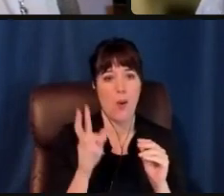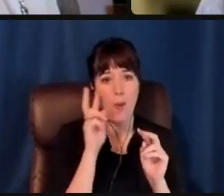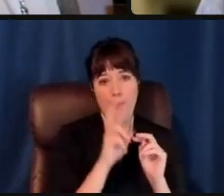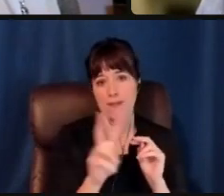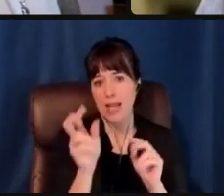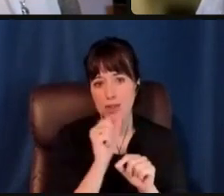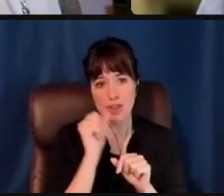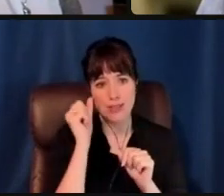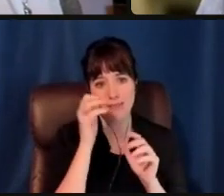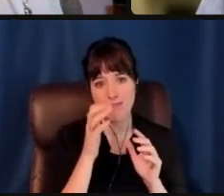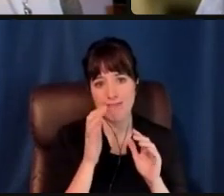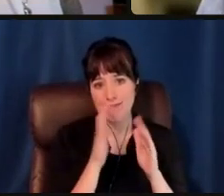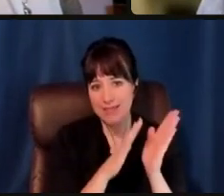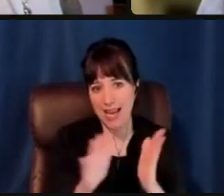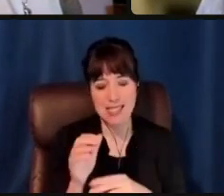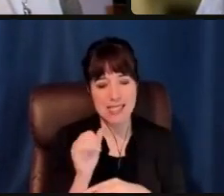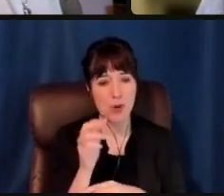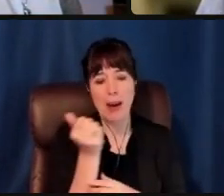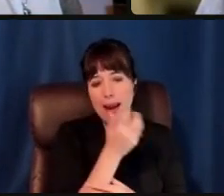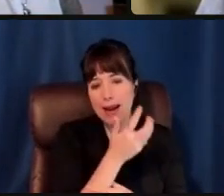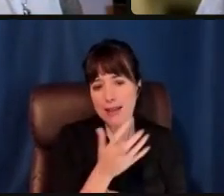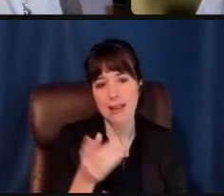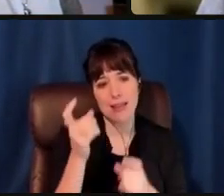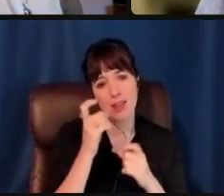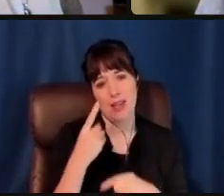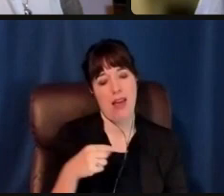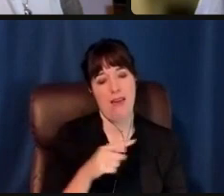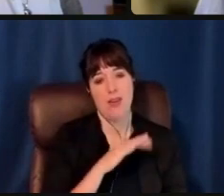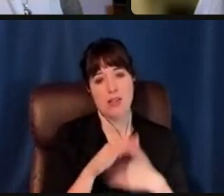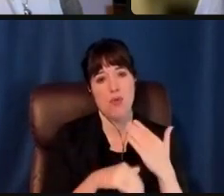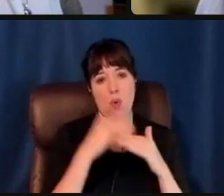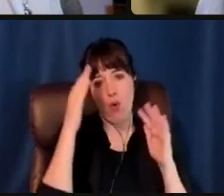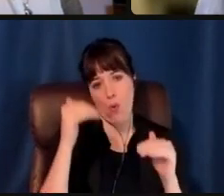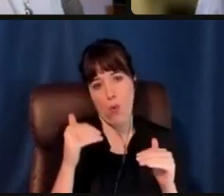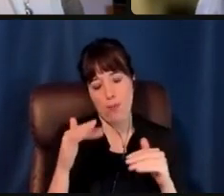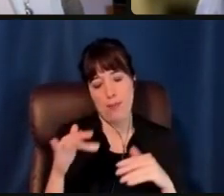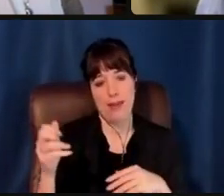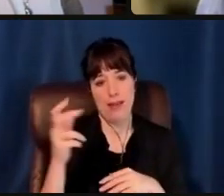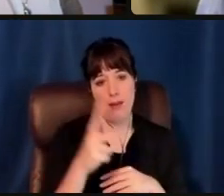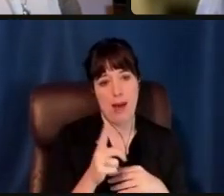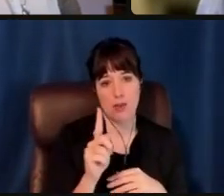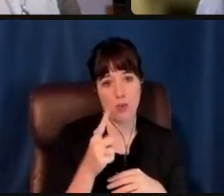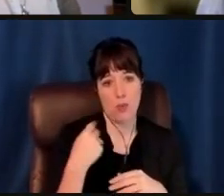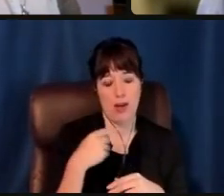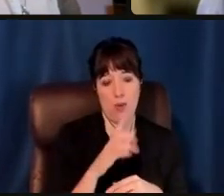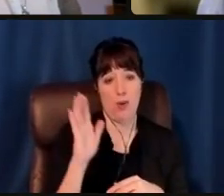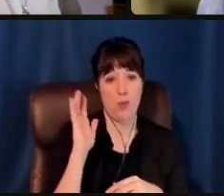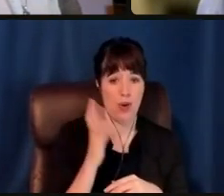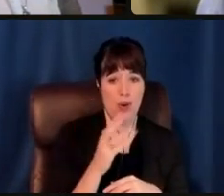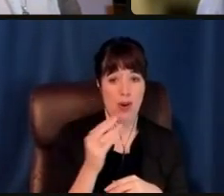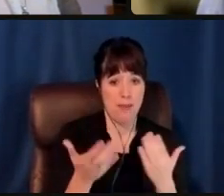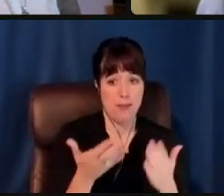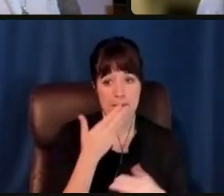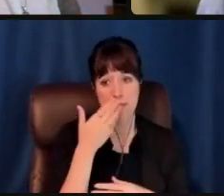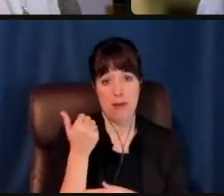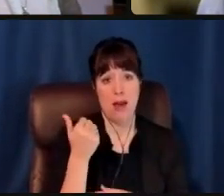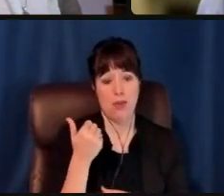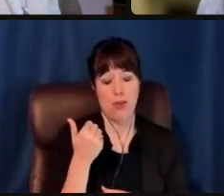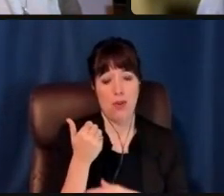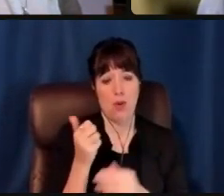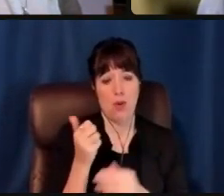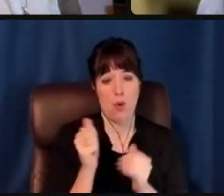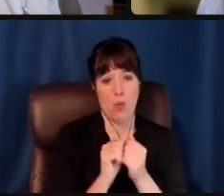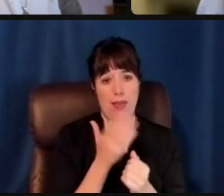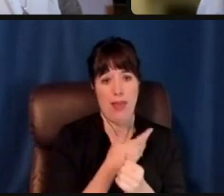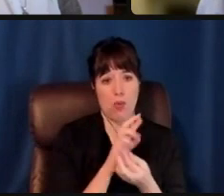casting or anything to give us all hope for getting back to where we were and maybe even better with our